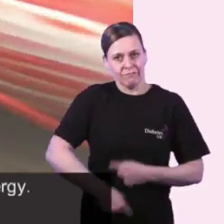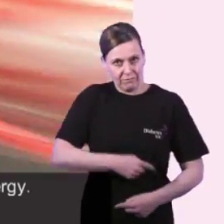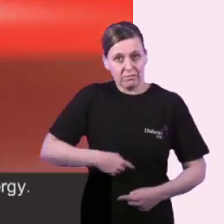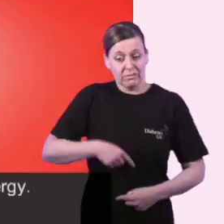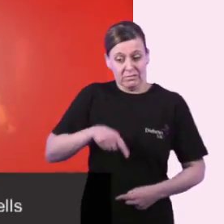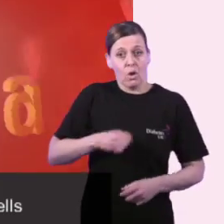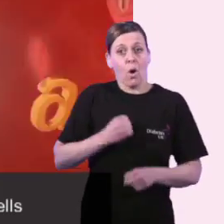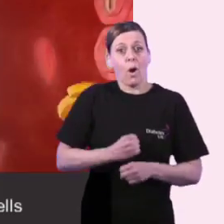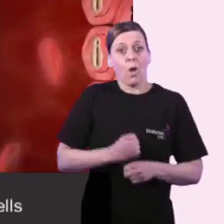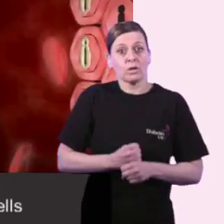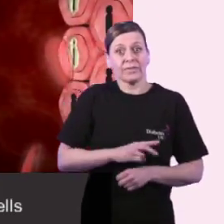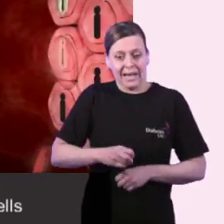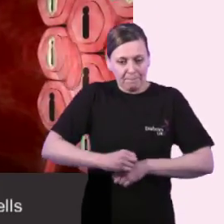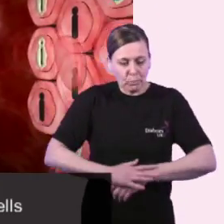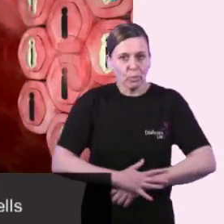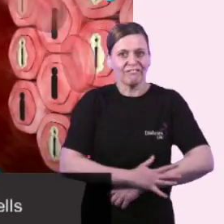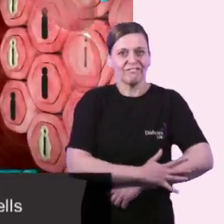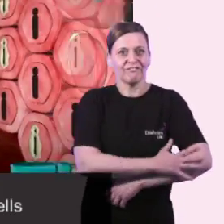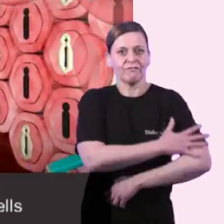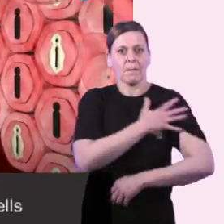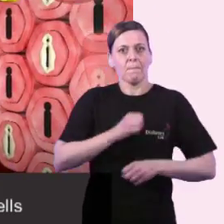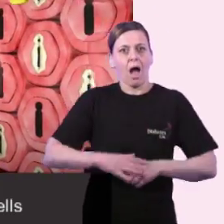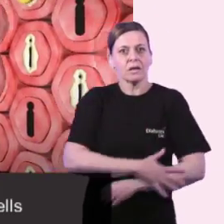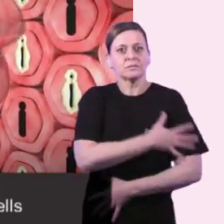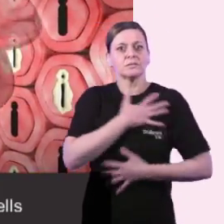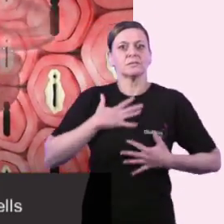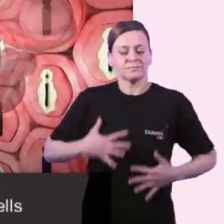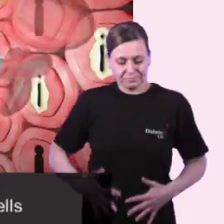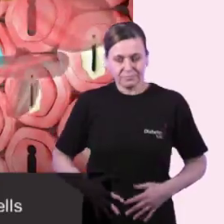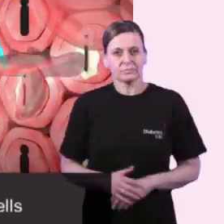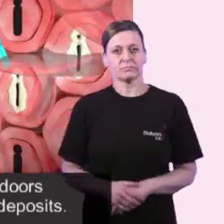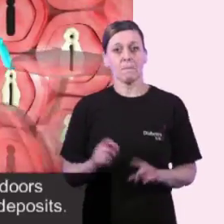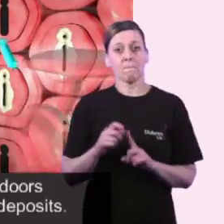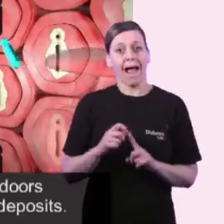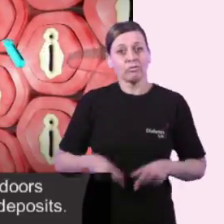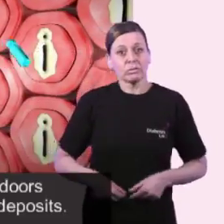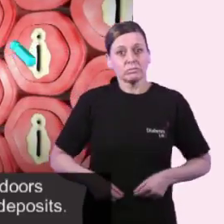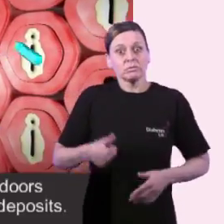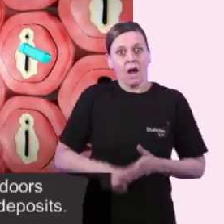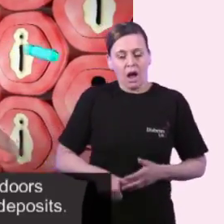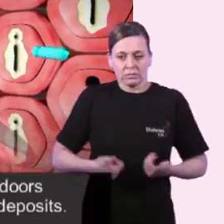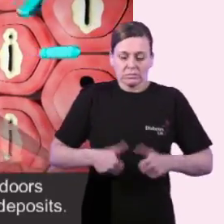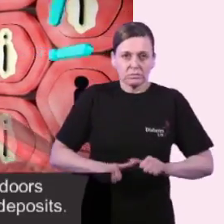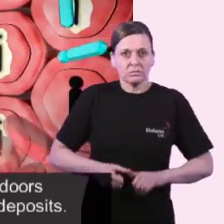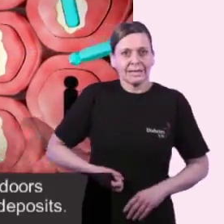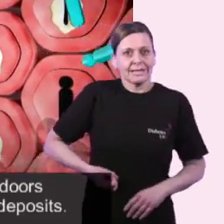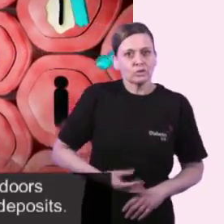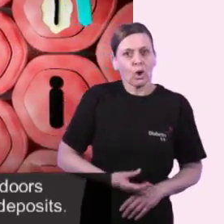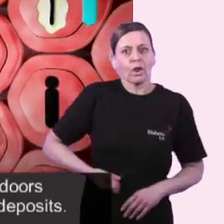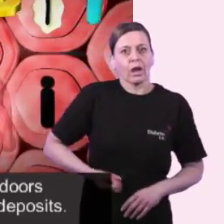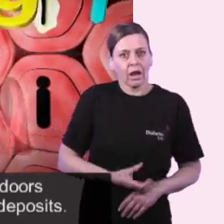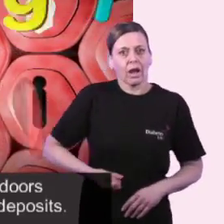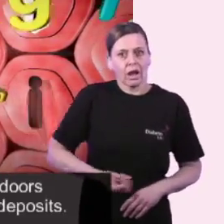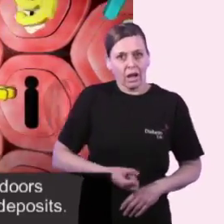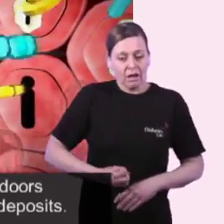However, the glucose can't always get into the cells because the locks to the cell doors have become